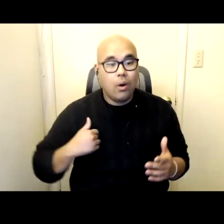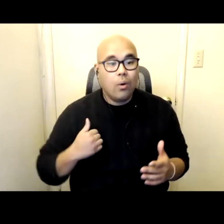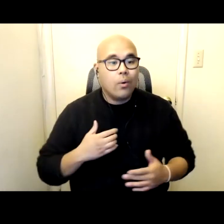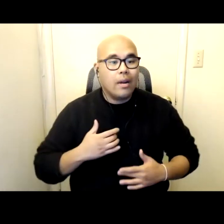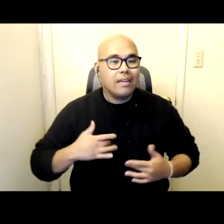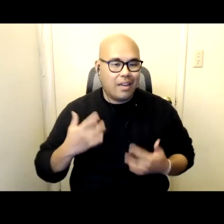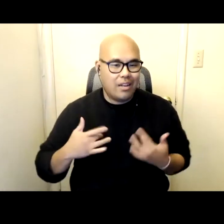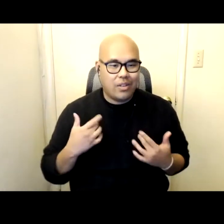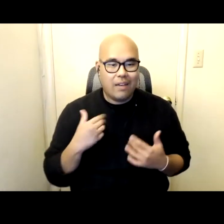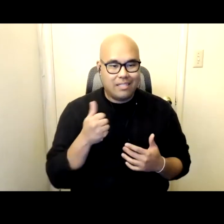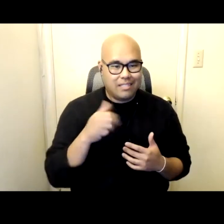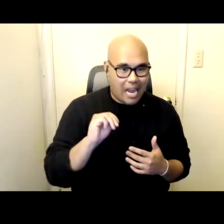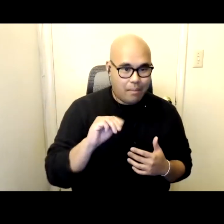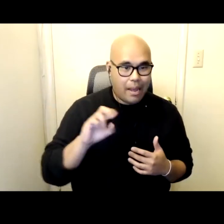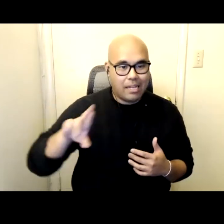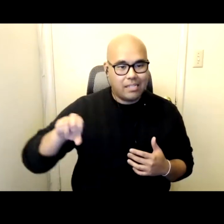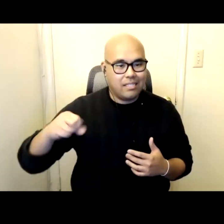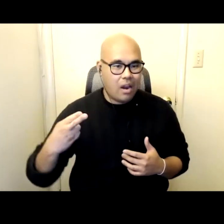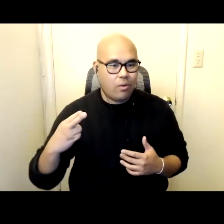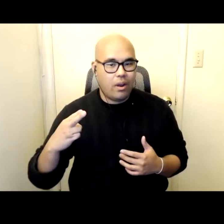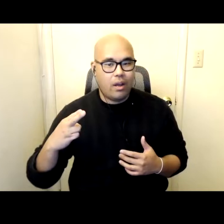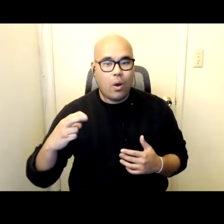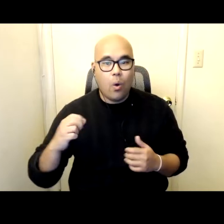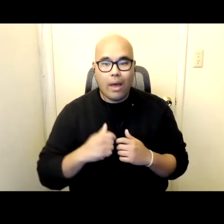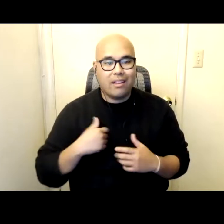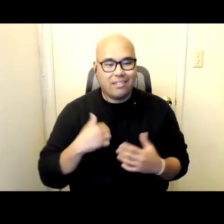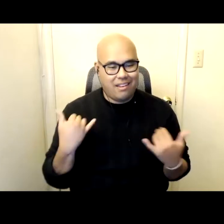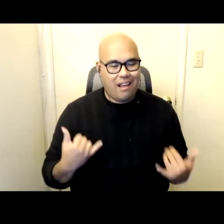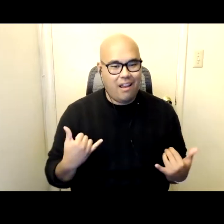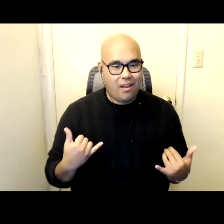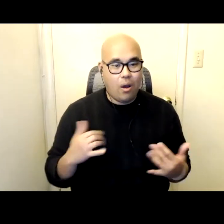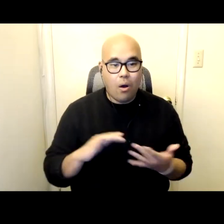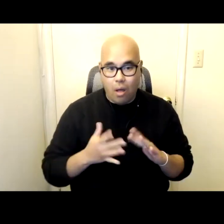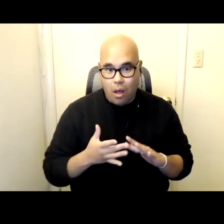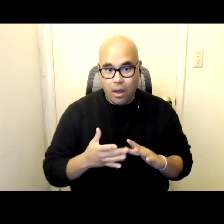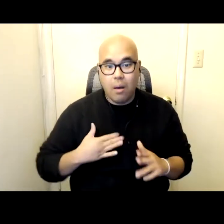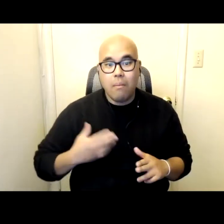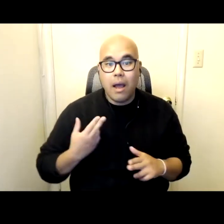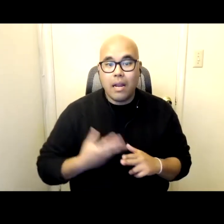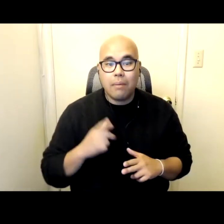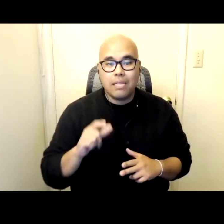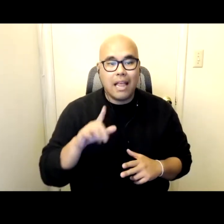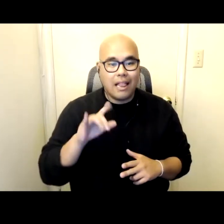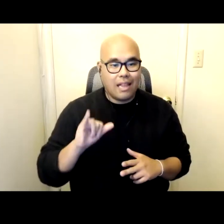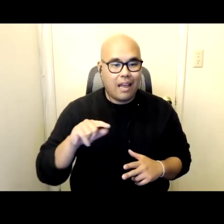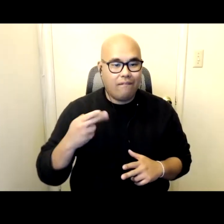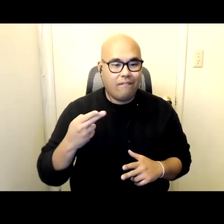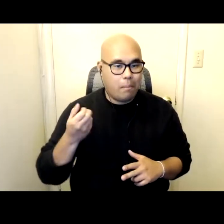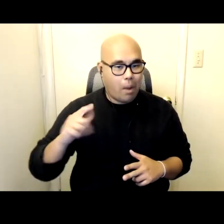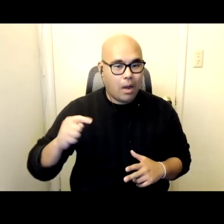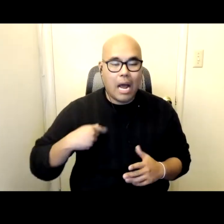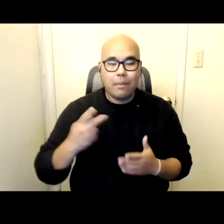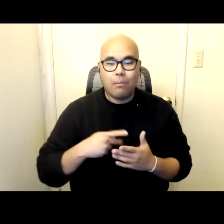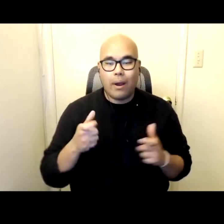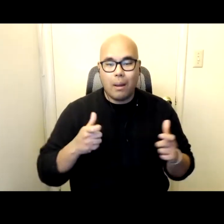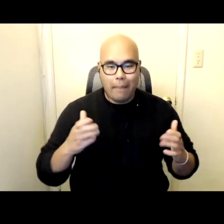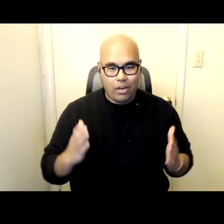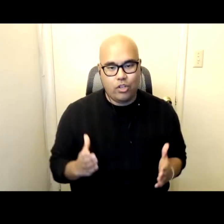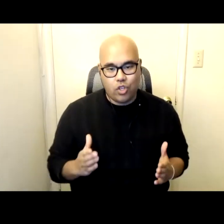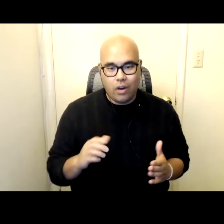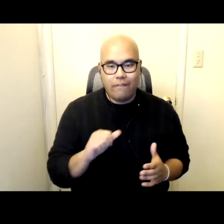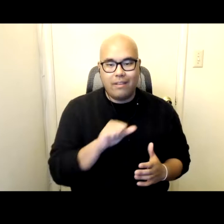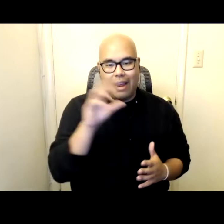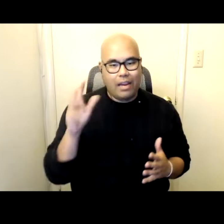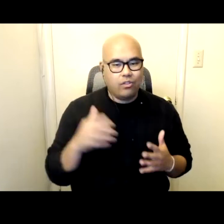have Sam and Sarah and all of you online with us today. My name is Lily Philpott. I'm the programs manager at the Asian